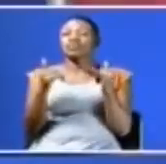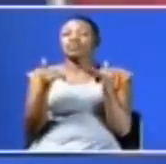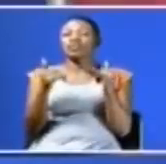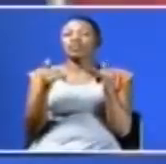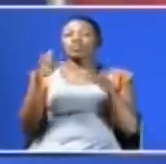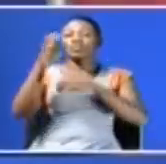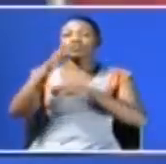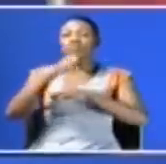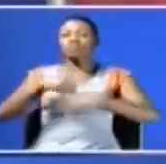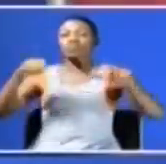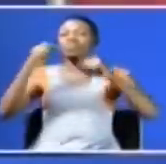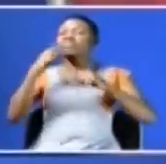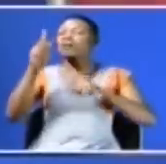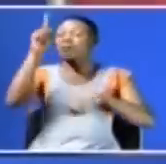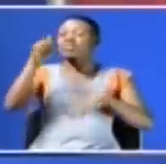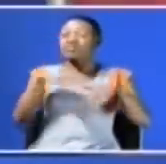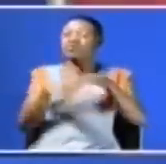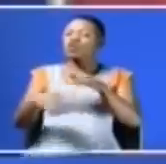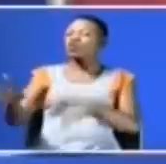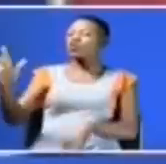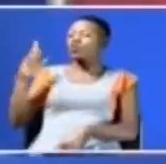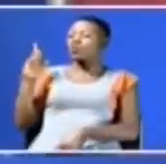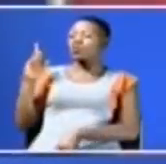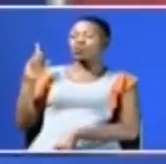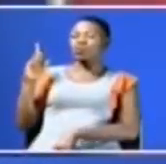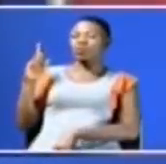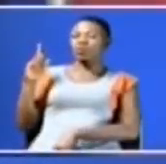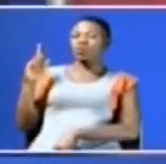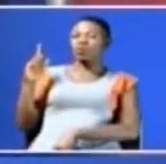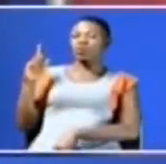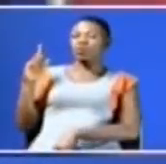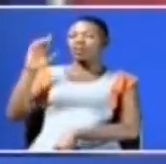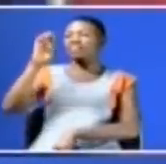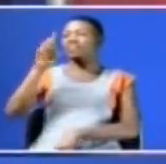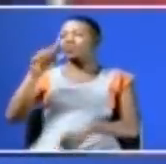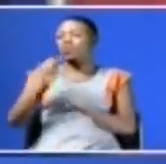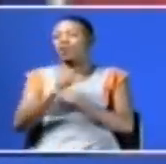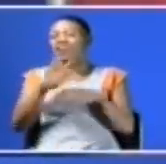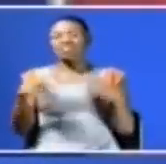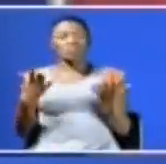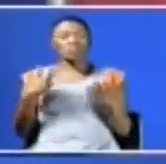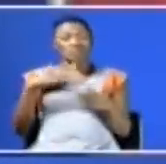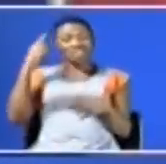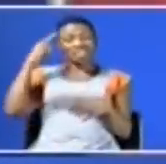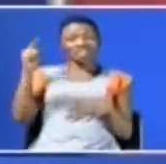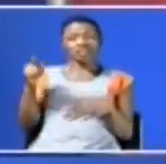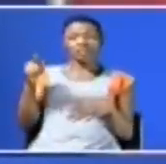to argue that, no, I have to follow the rule of law with regards to how his executive works, well, I think